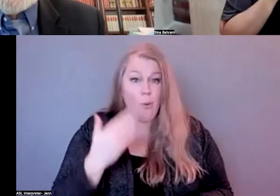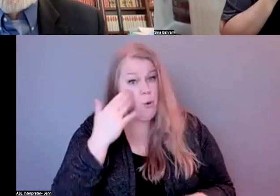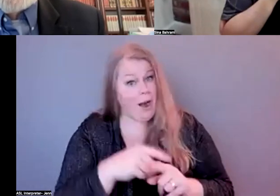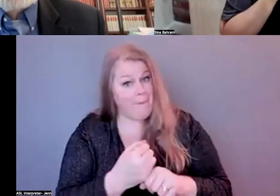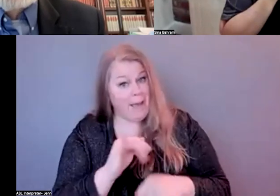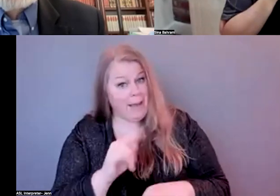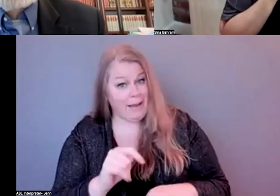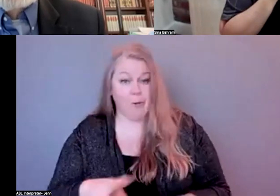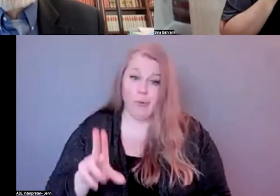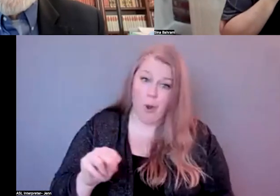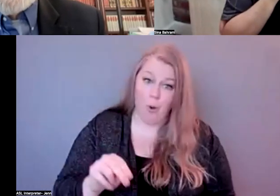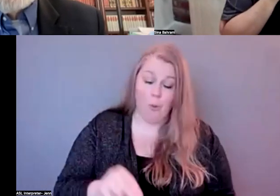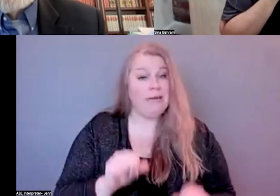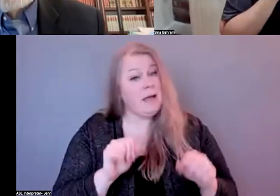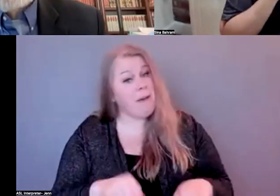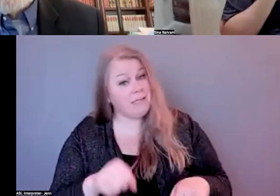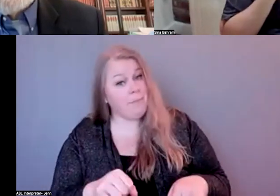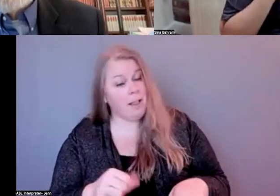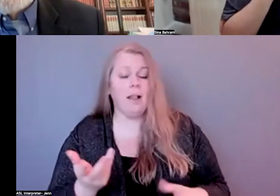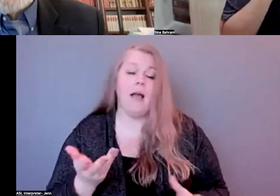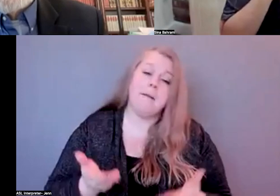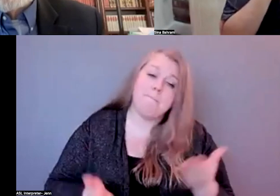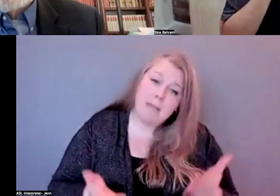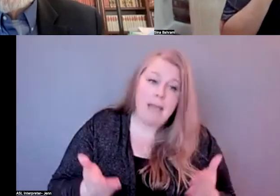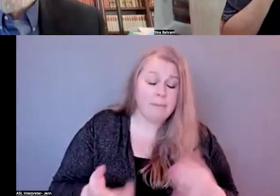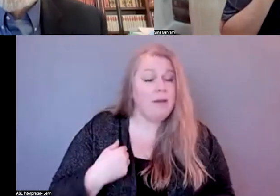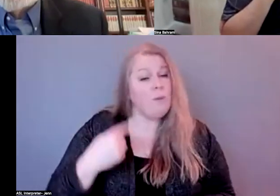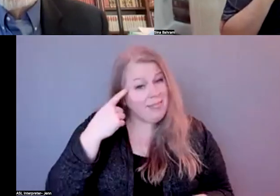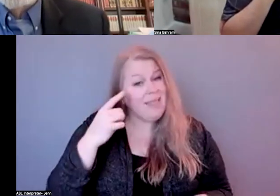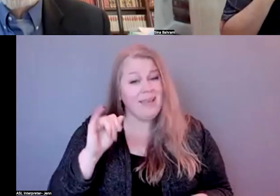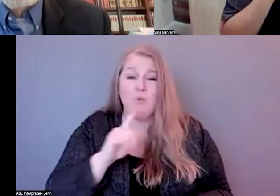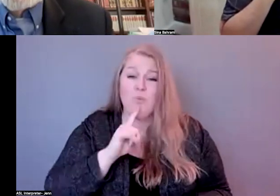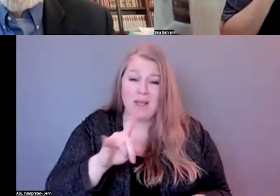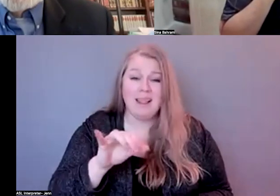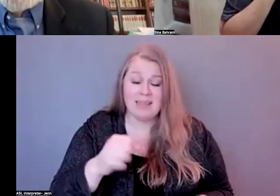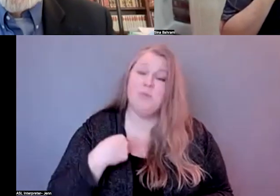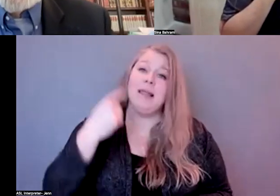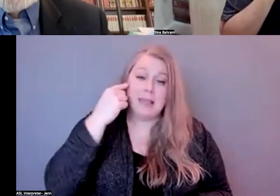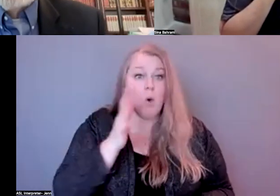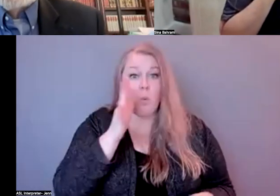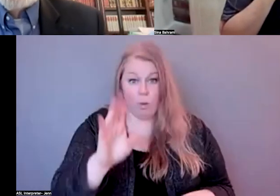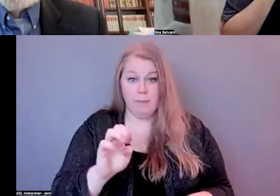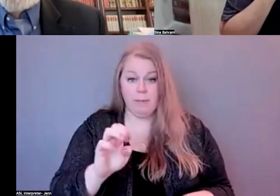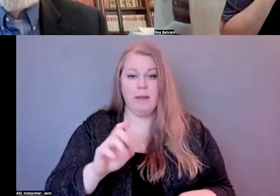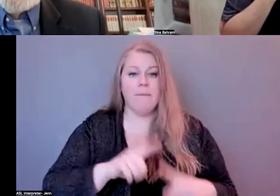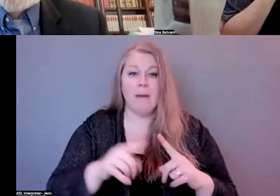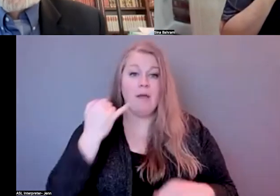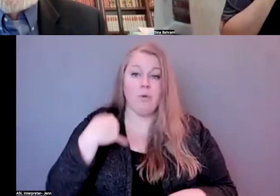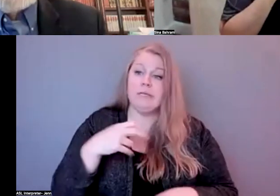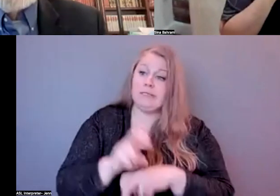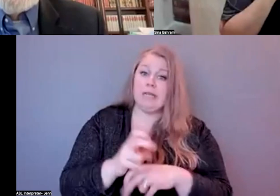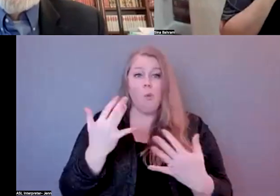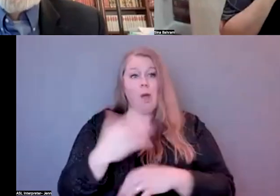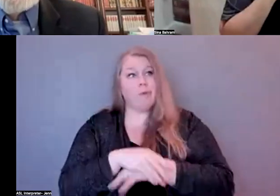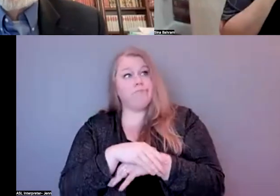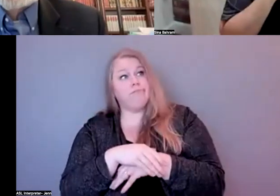it possible? Maybe. We think it really is, and we think it will be, but not if we sit back and wait for it. It's going to take